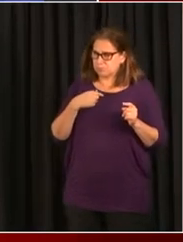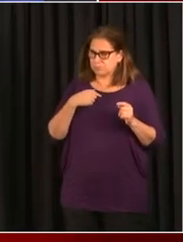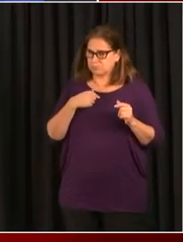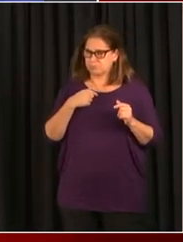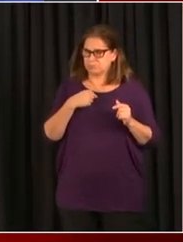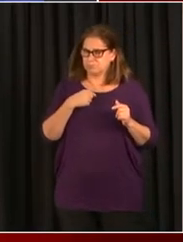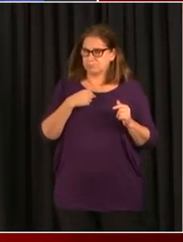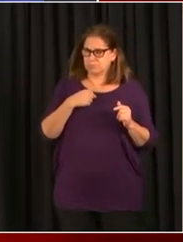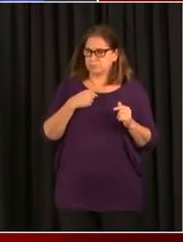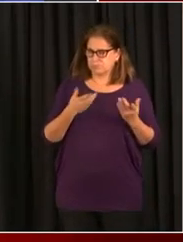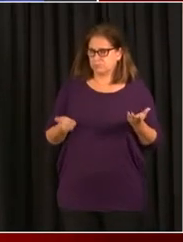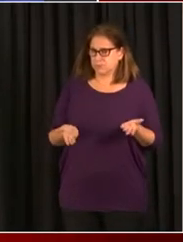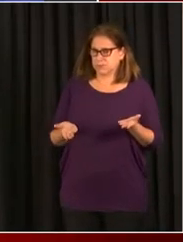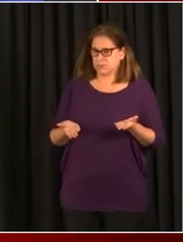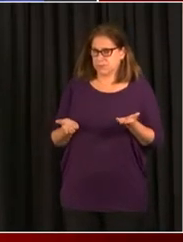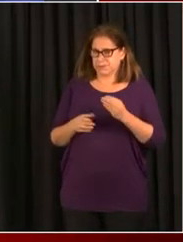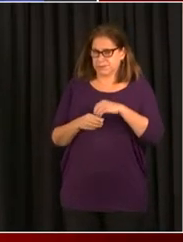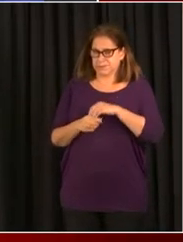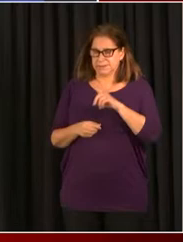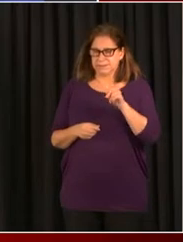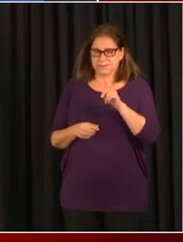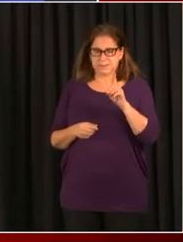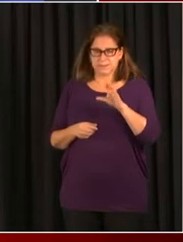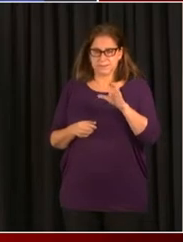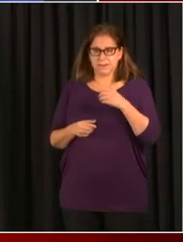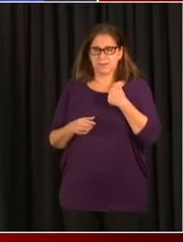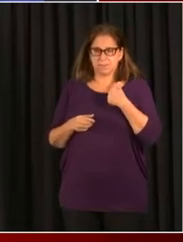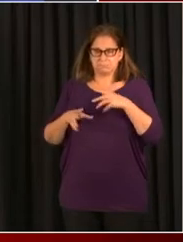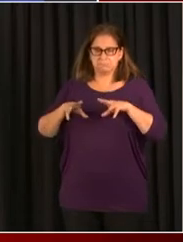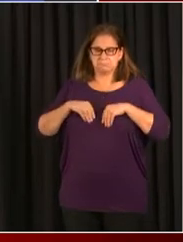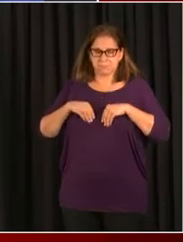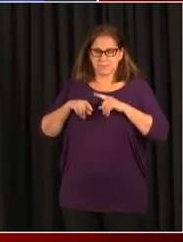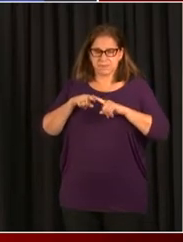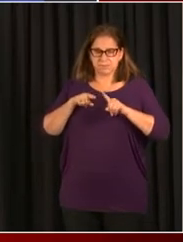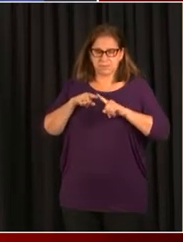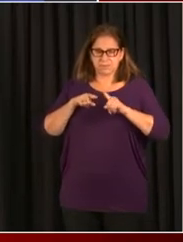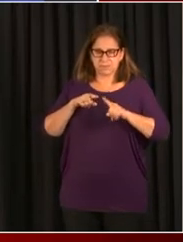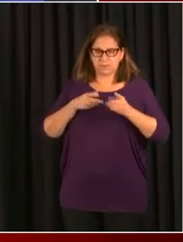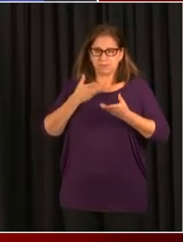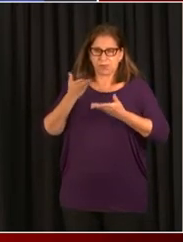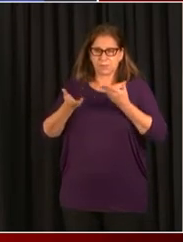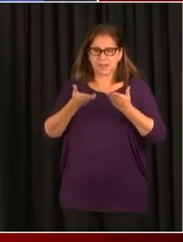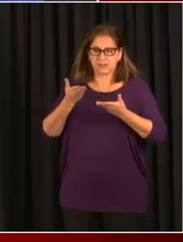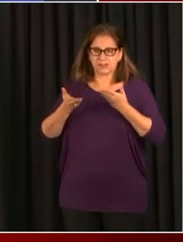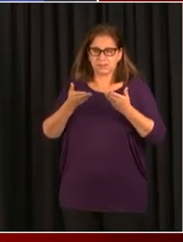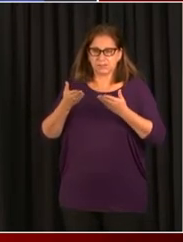Columbia, where we accept the recommendations of ACIP, the Advisory